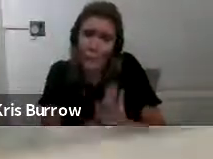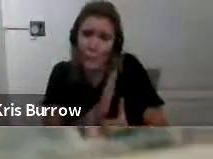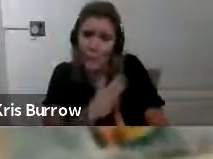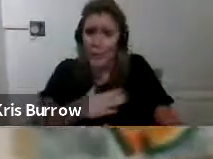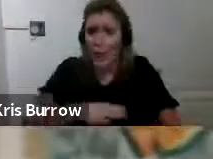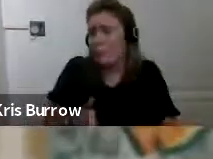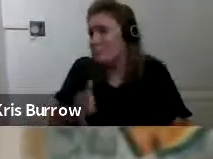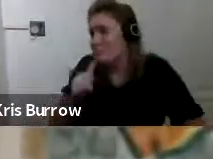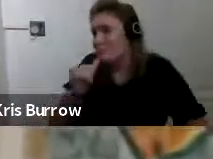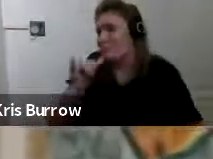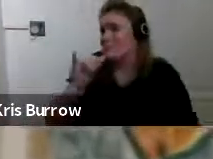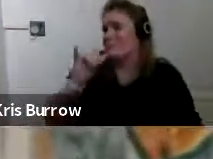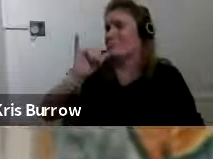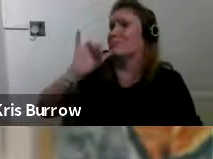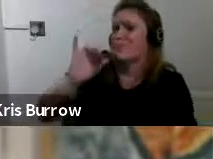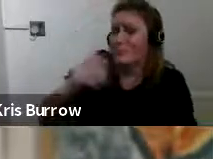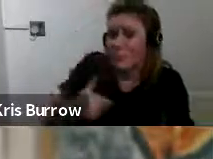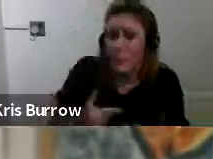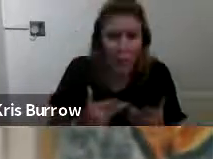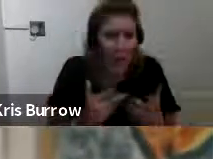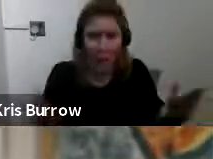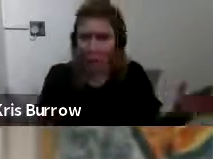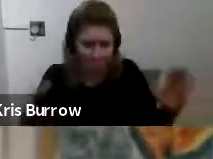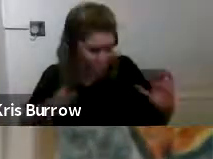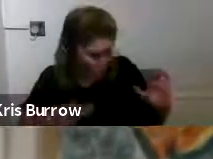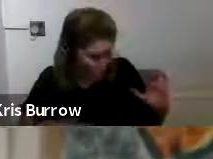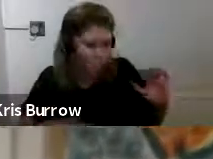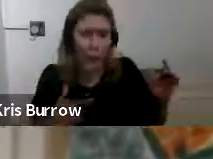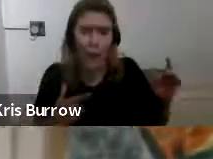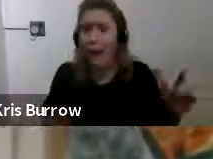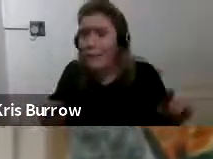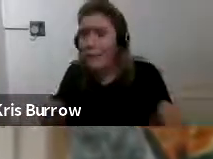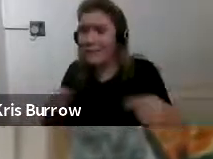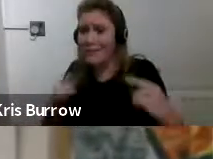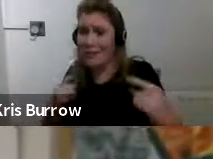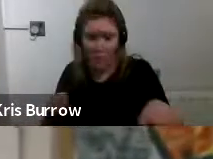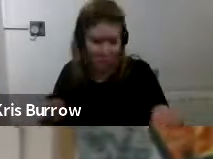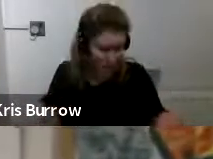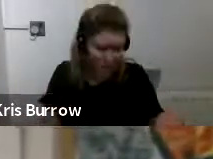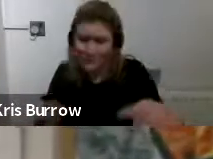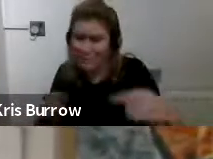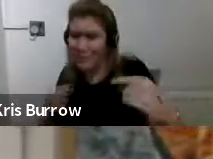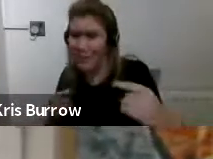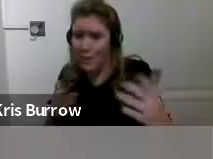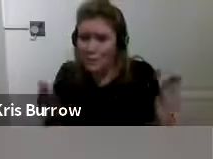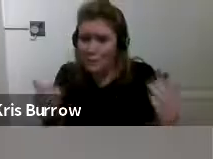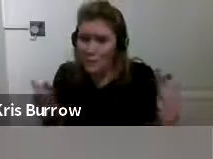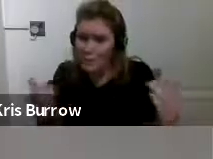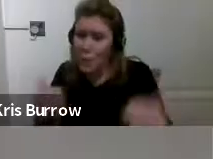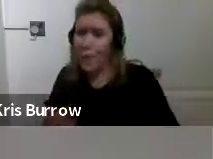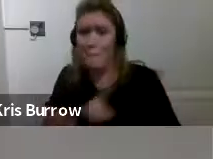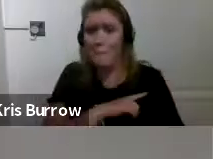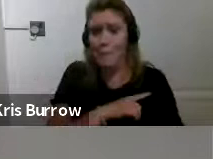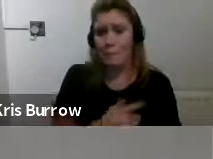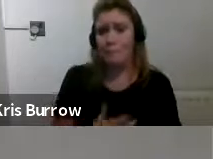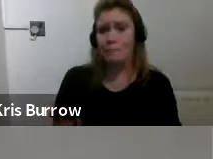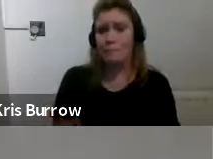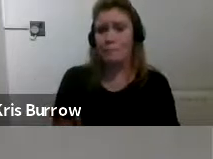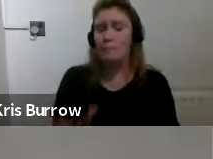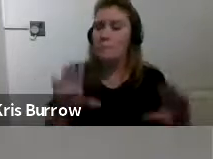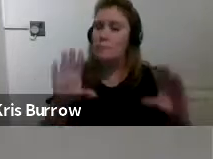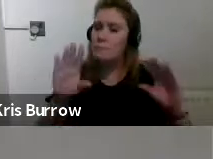So anything you want to do, I dare you, I dare you. Yes, tonight I'm in the mood.